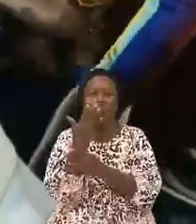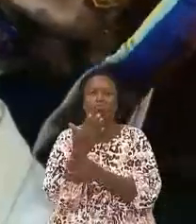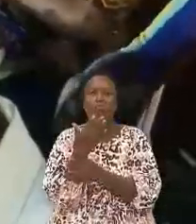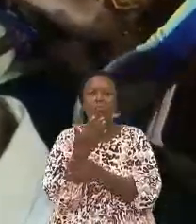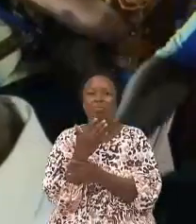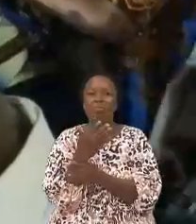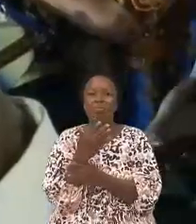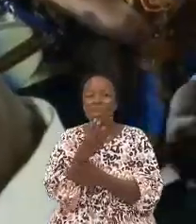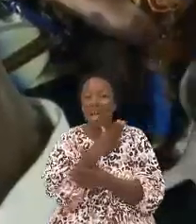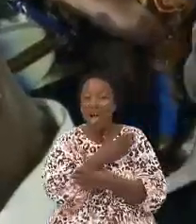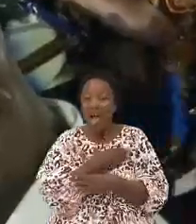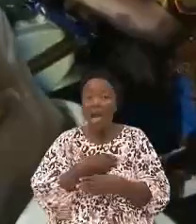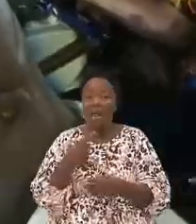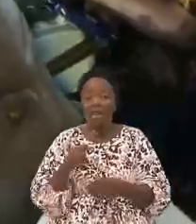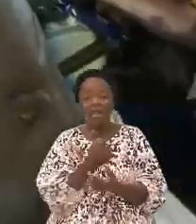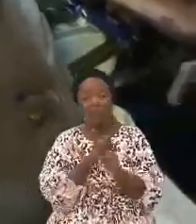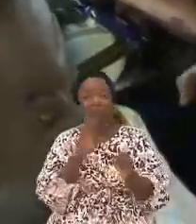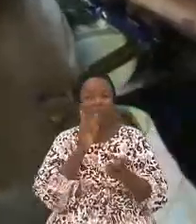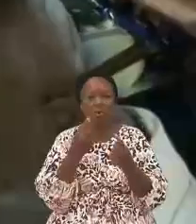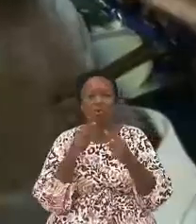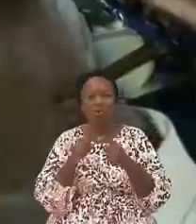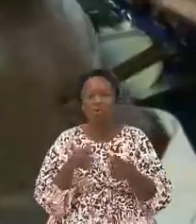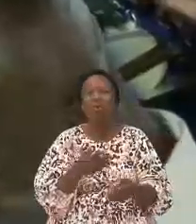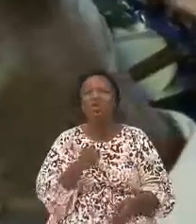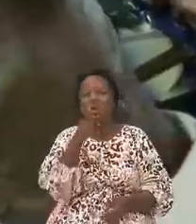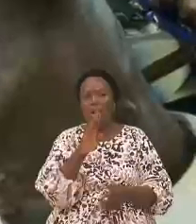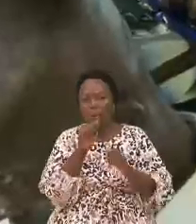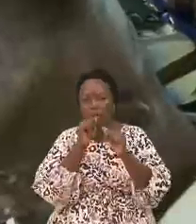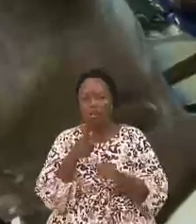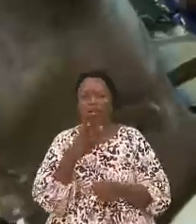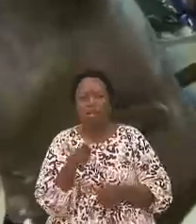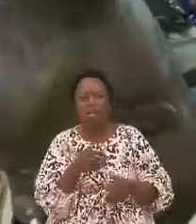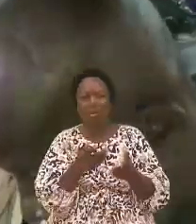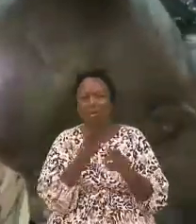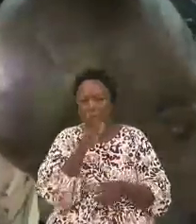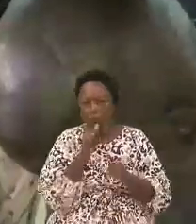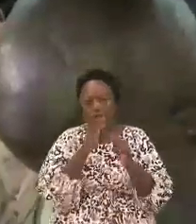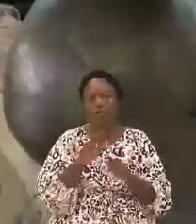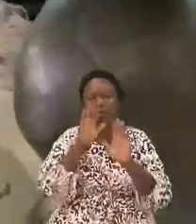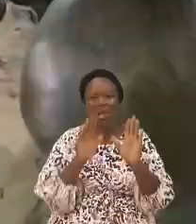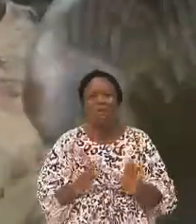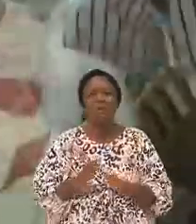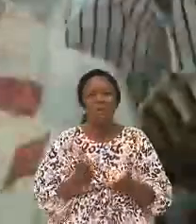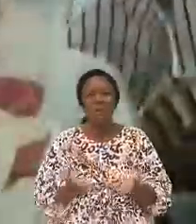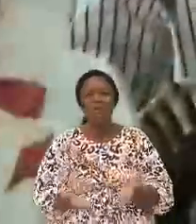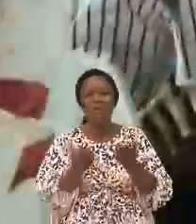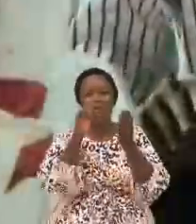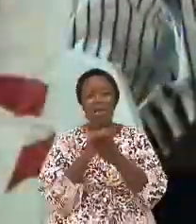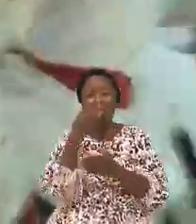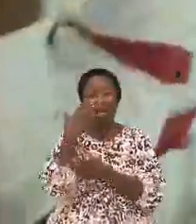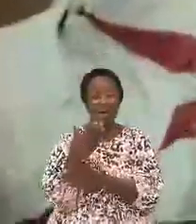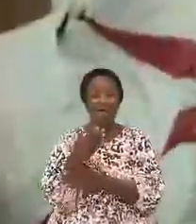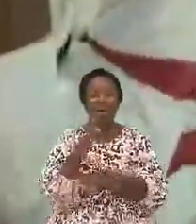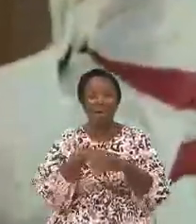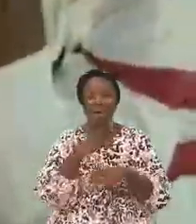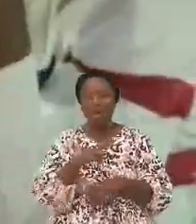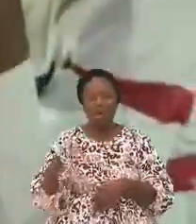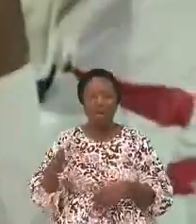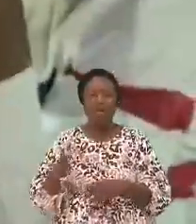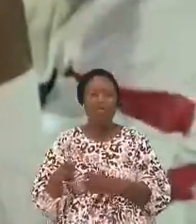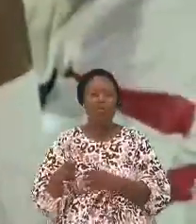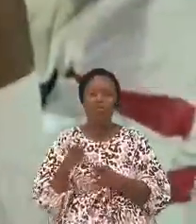that, just raise up your hand and his salvation will come to you. God bless you there. Wonderful. God bless you. Raise up